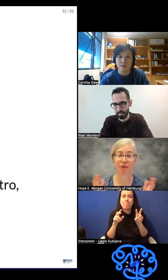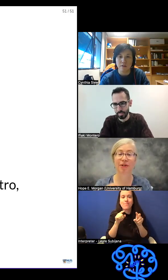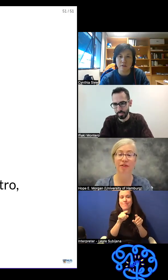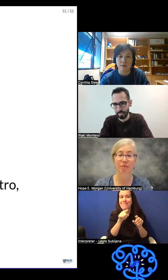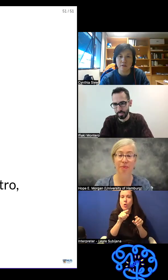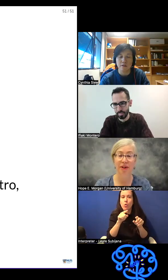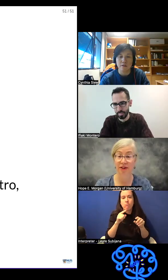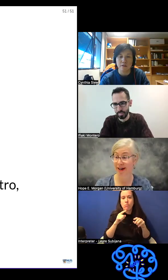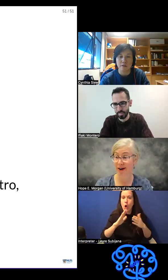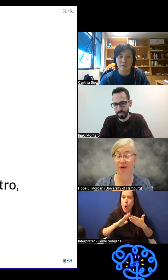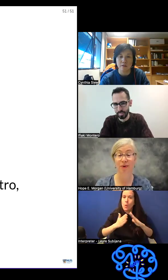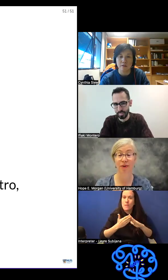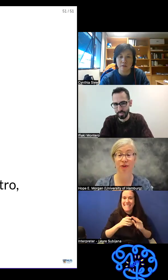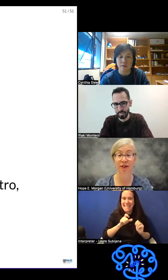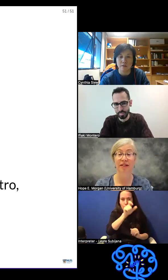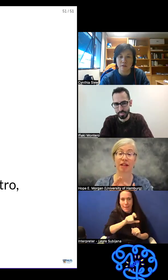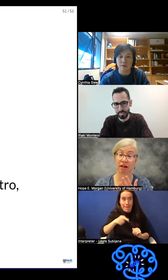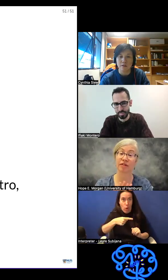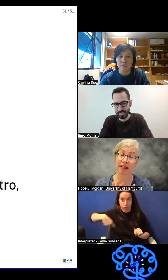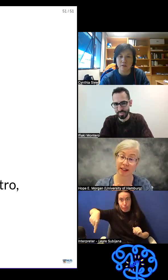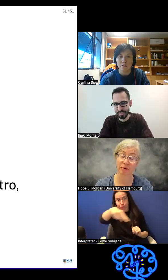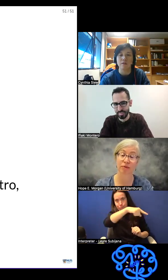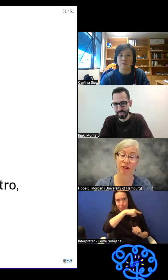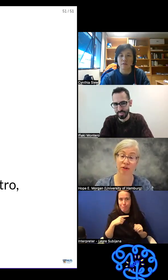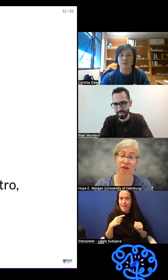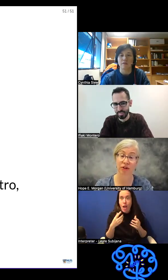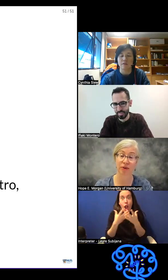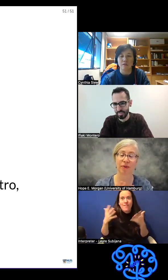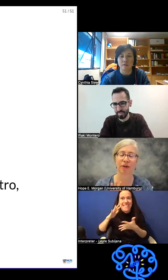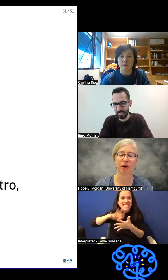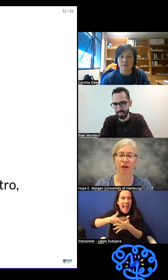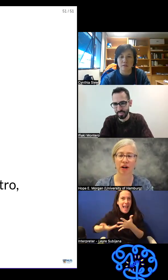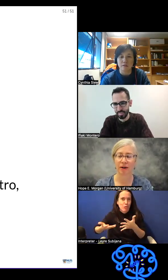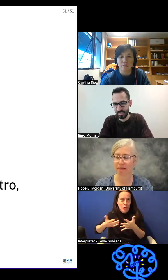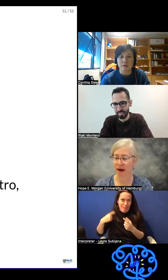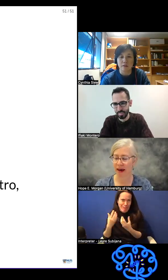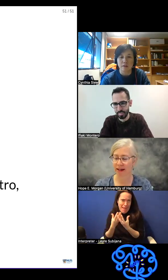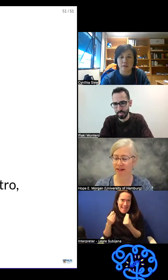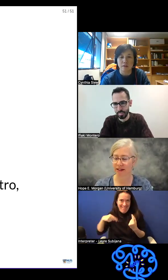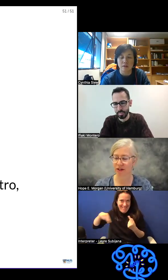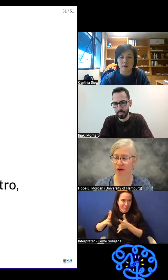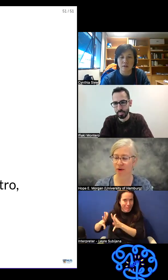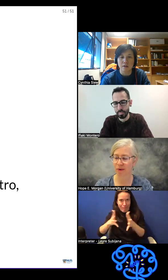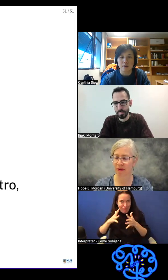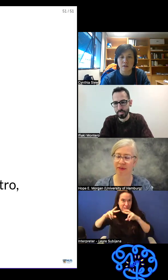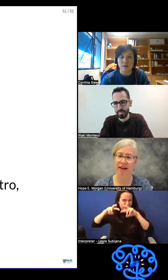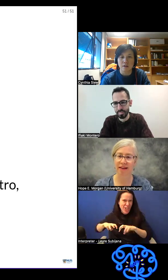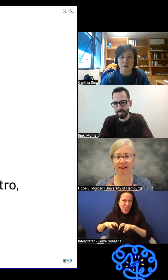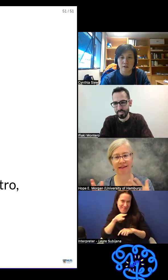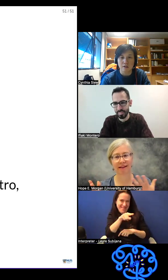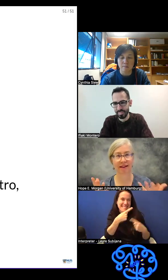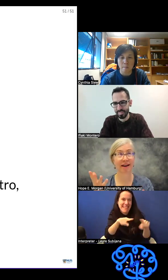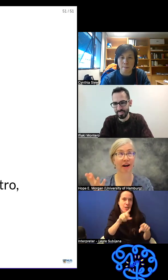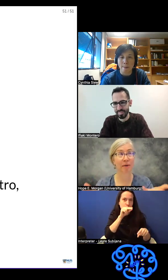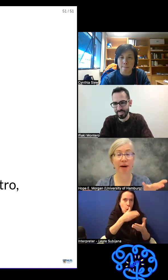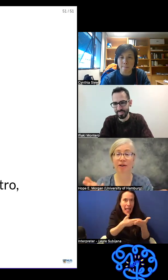a community of people here now who are doing a lot of sign language research, and so one thing,